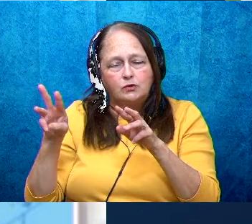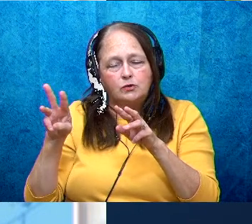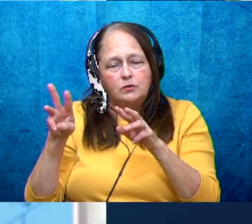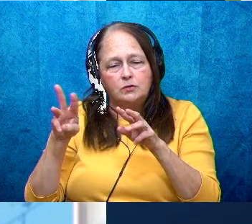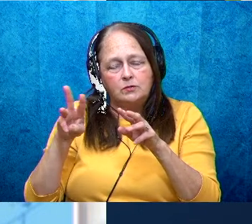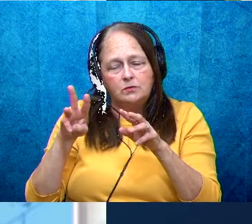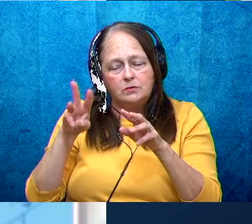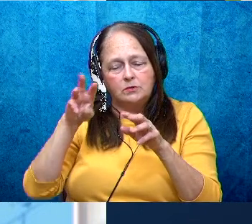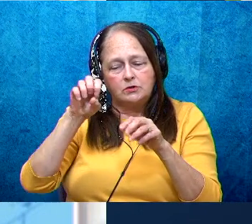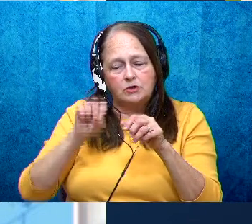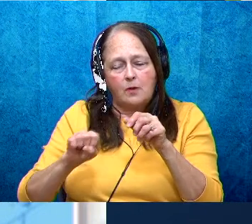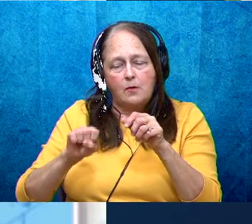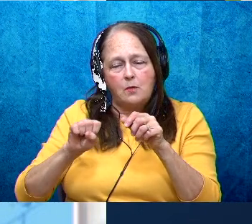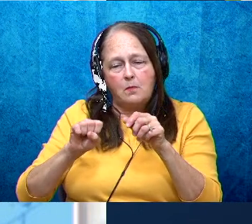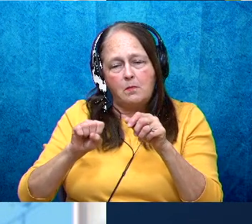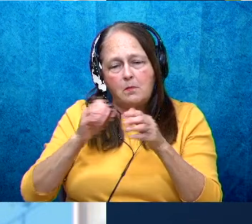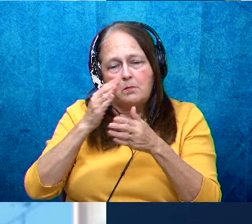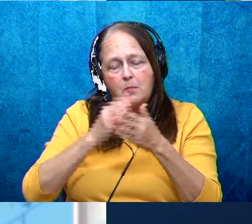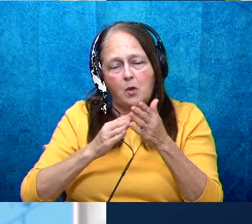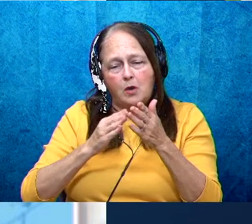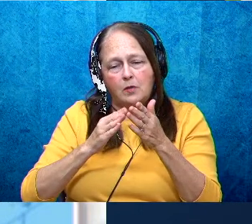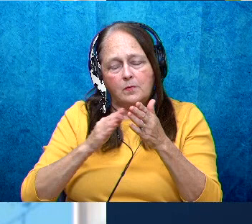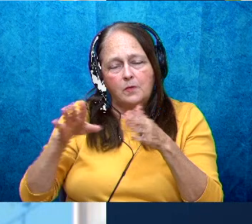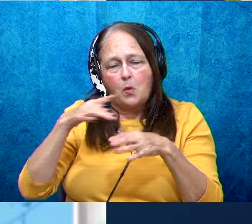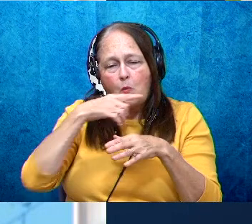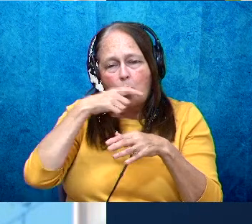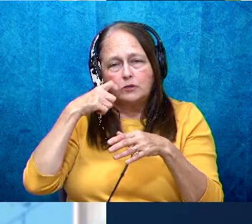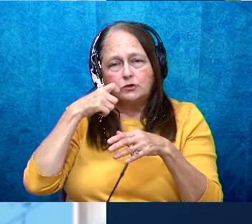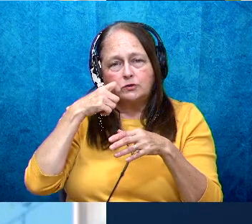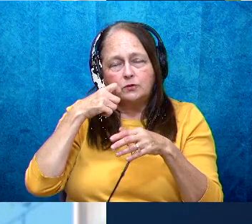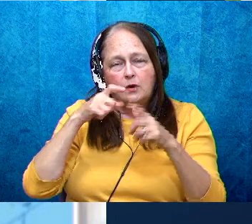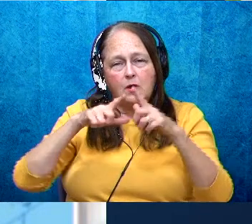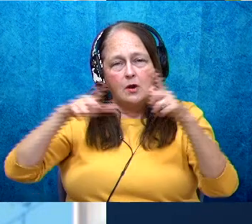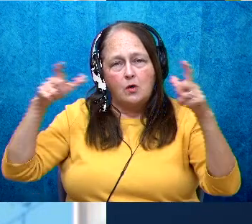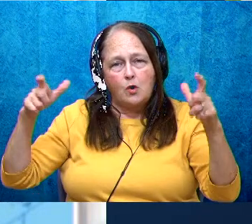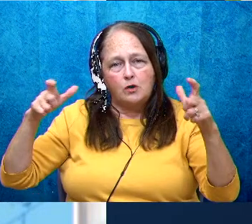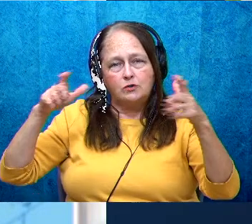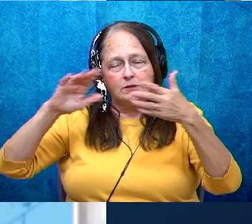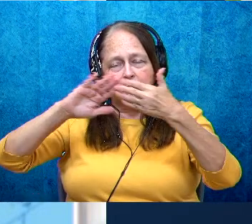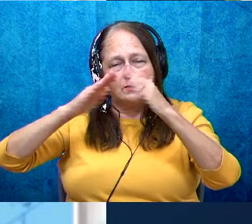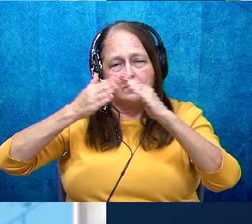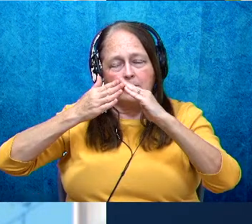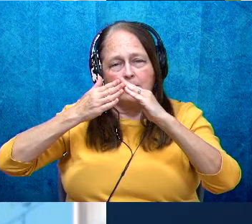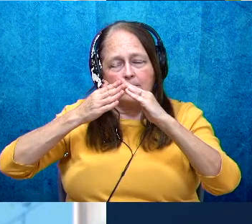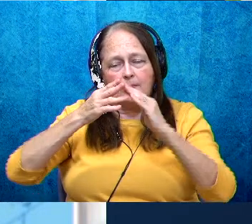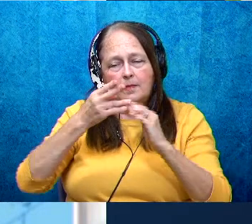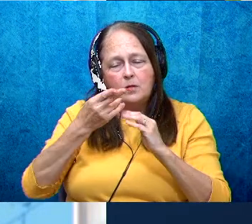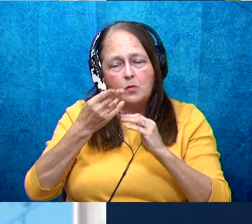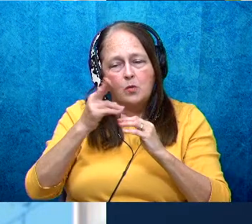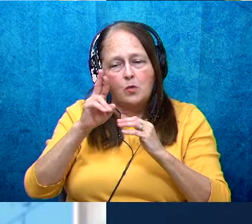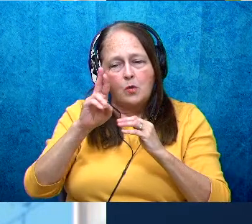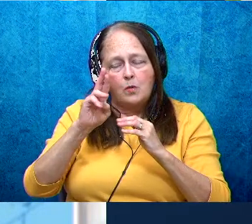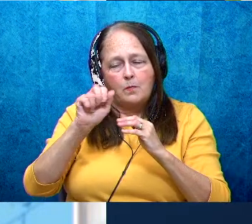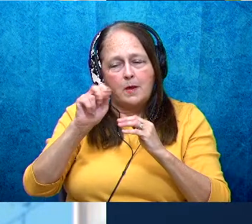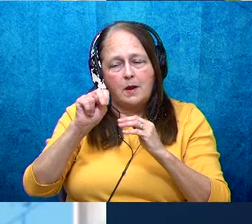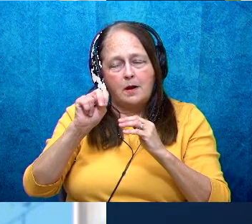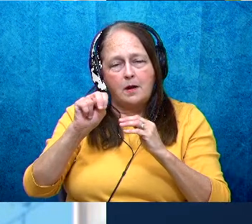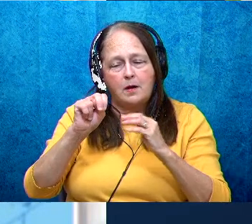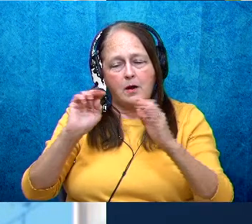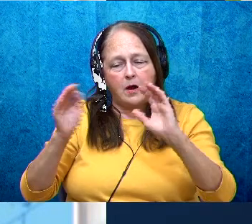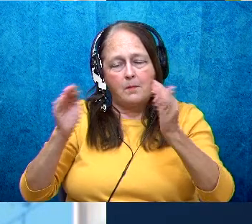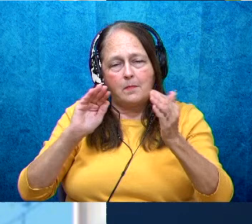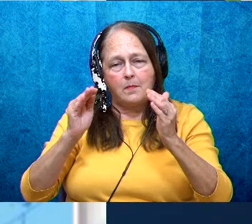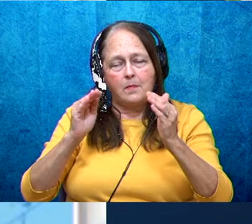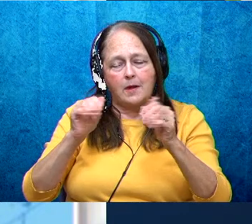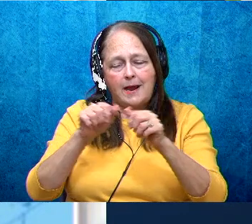Russia, and that would indicate the larger cities, the urban areas. When you compare